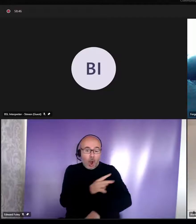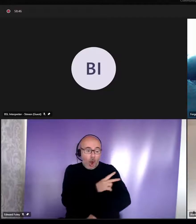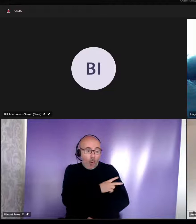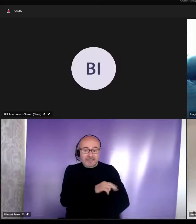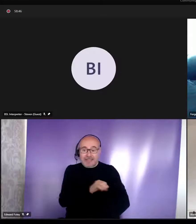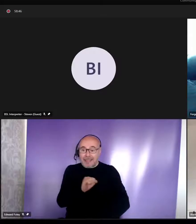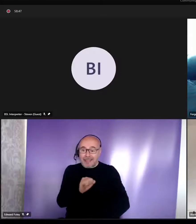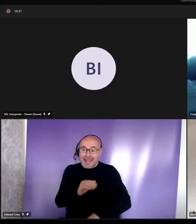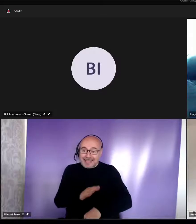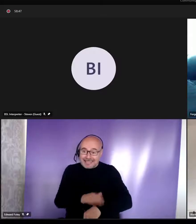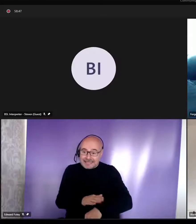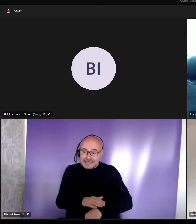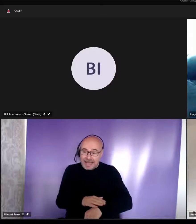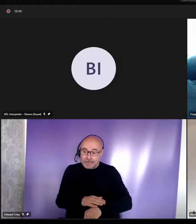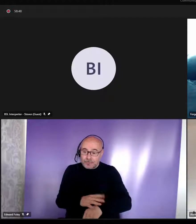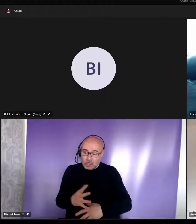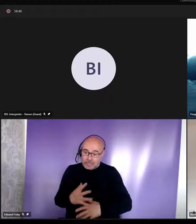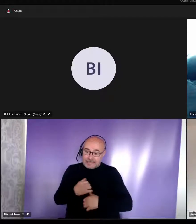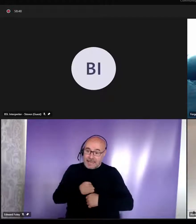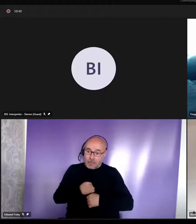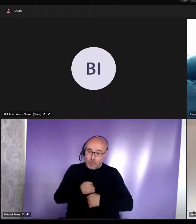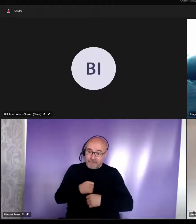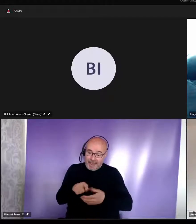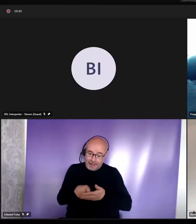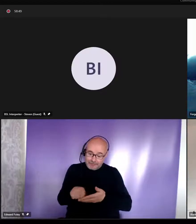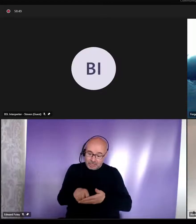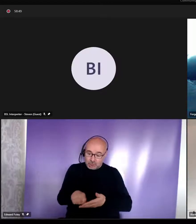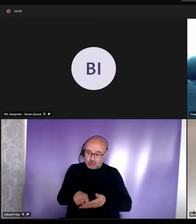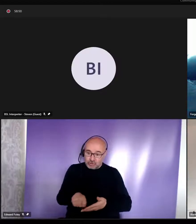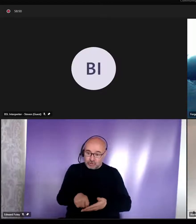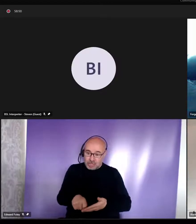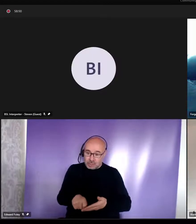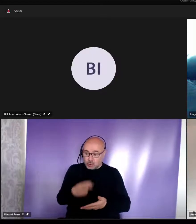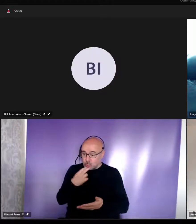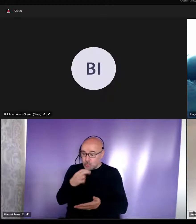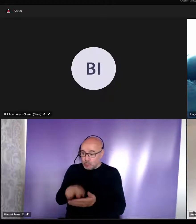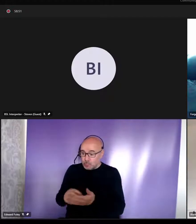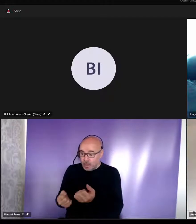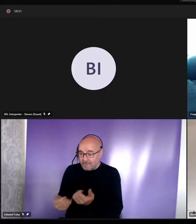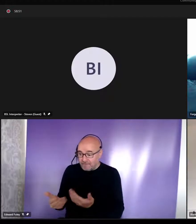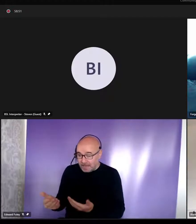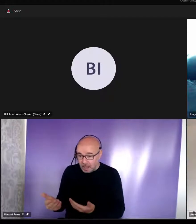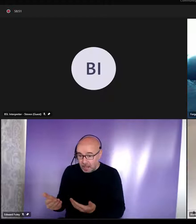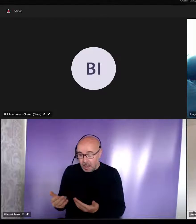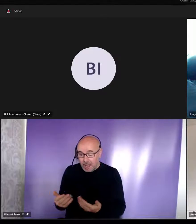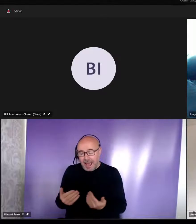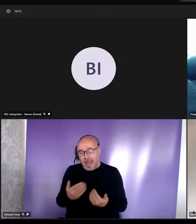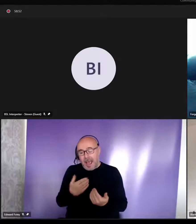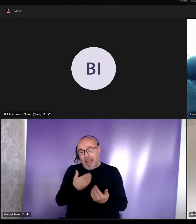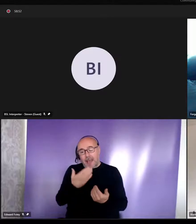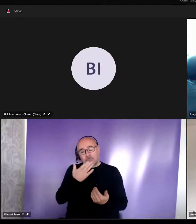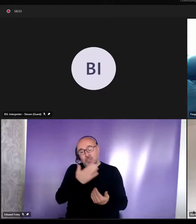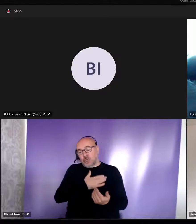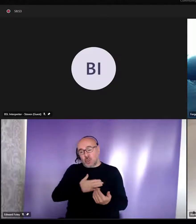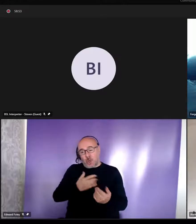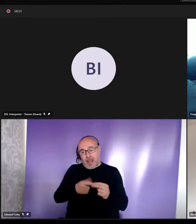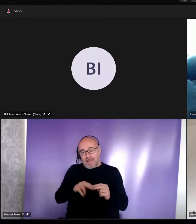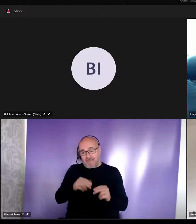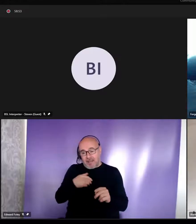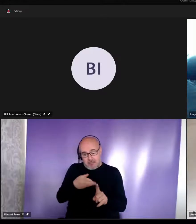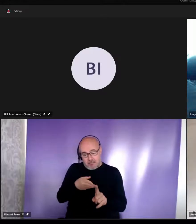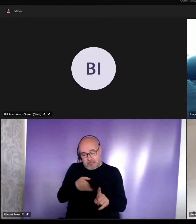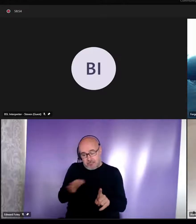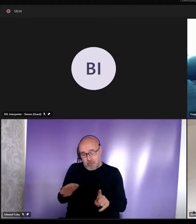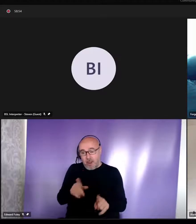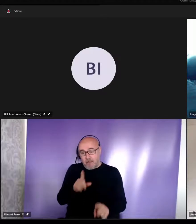the administration that goes with it. So I'm sorry if that's a kind of a sidewinder coming in here as regards what's on the agenda today, but I'm interested, and I'd